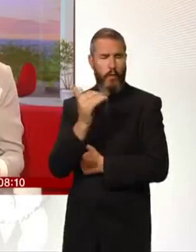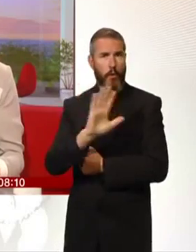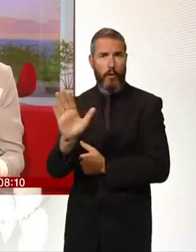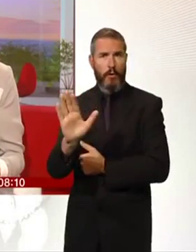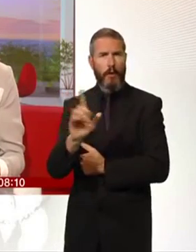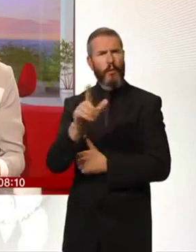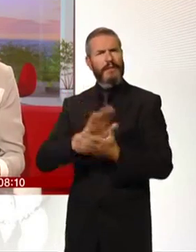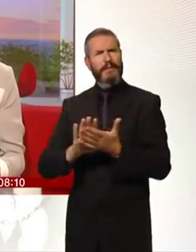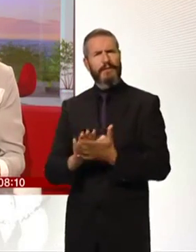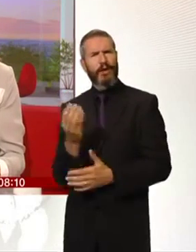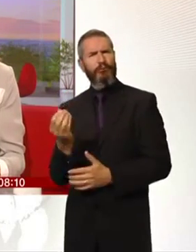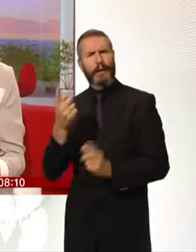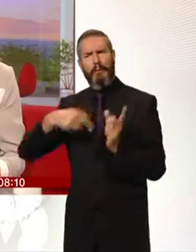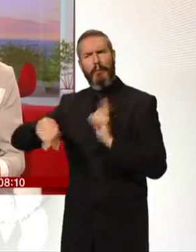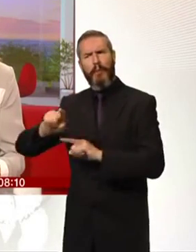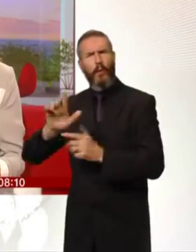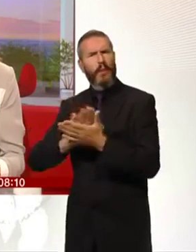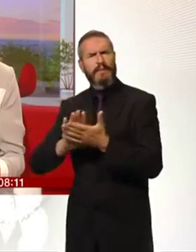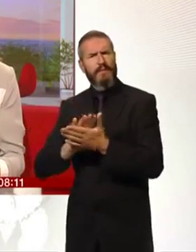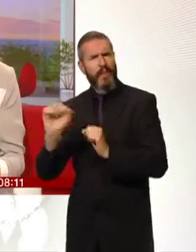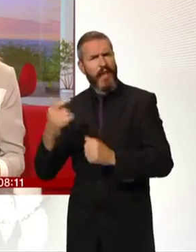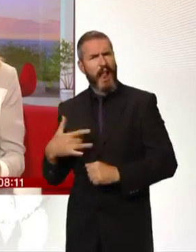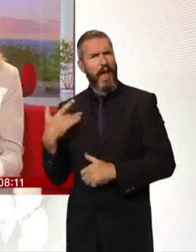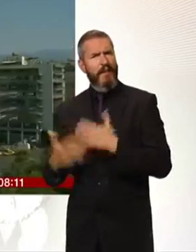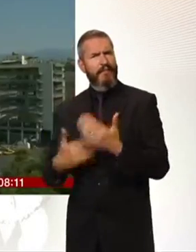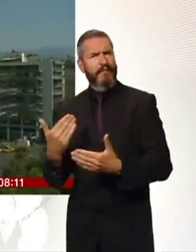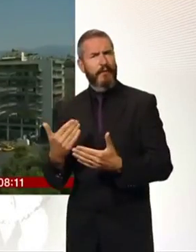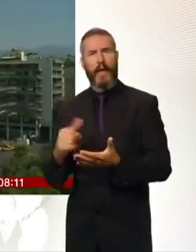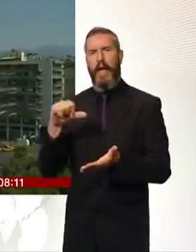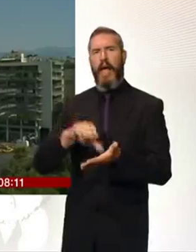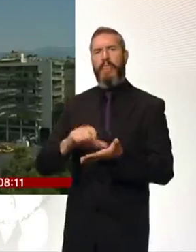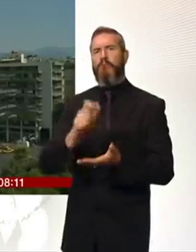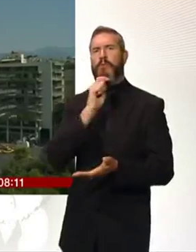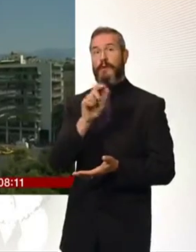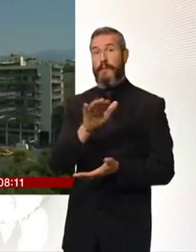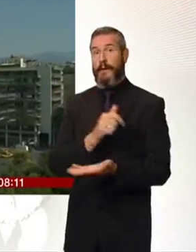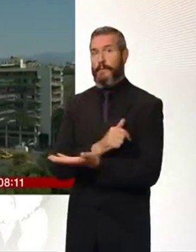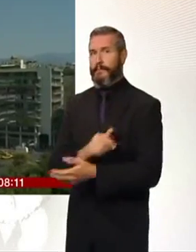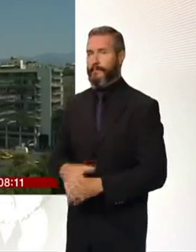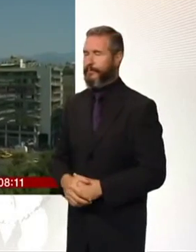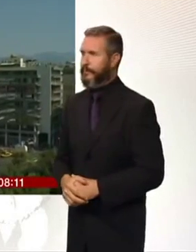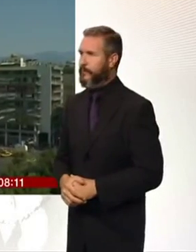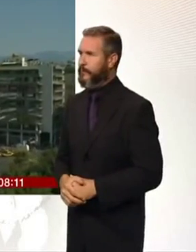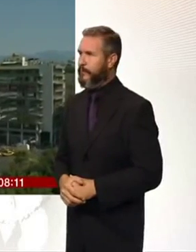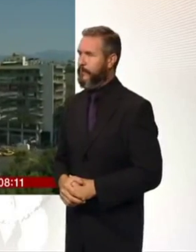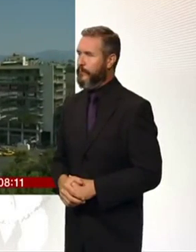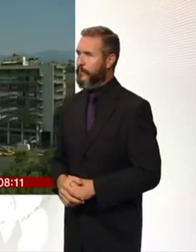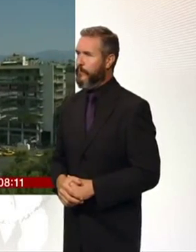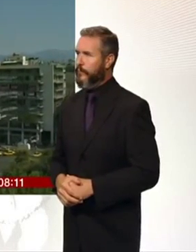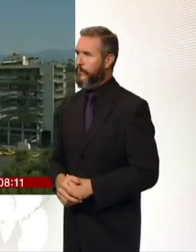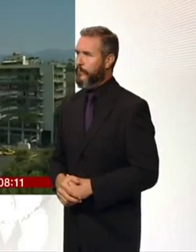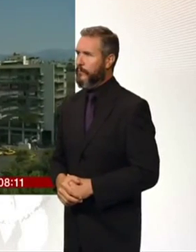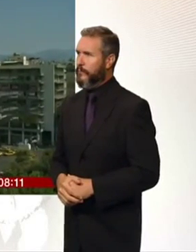And for the people of Greece and for other members of the European Union. Let's go to Athens and join our business correspondent, Joe Lynam. Morning, Joe.